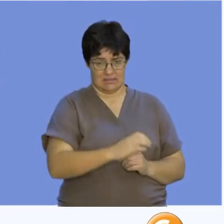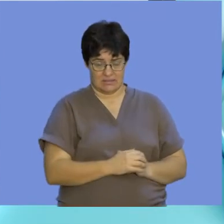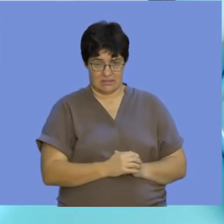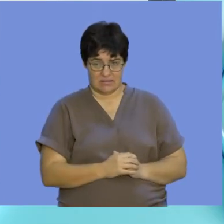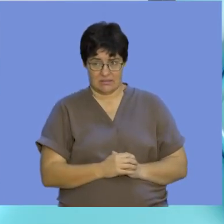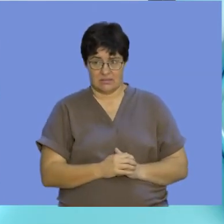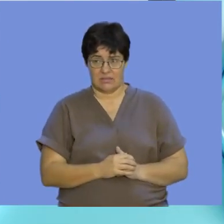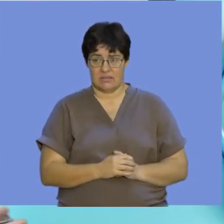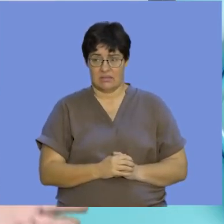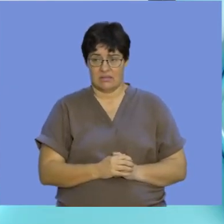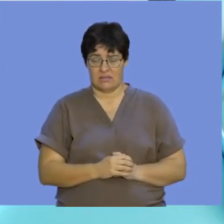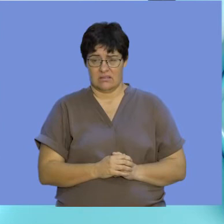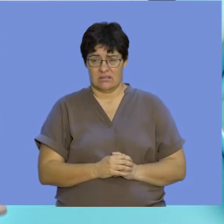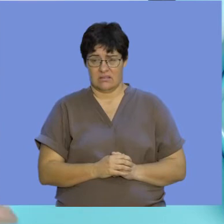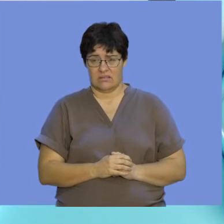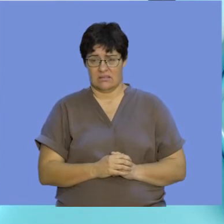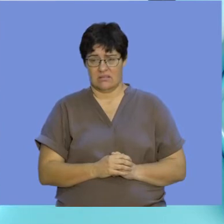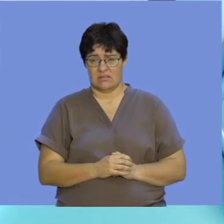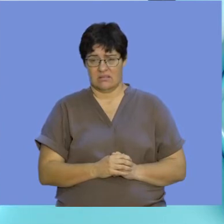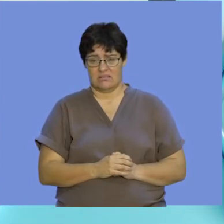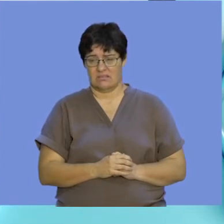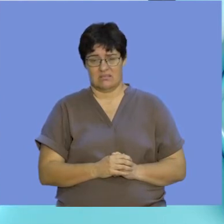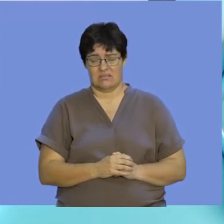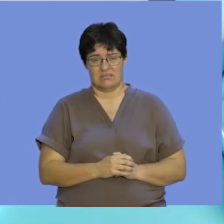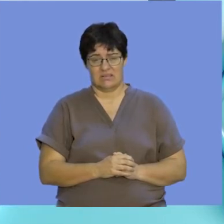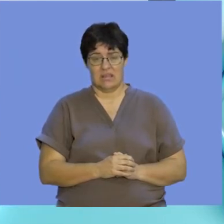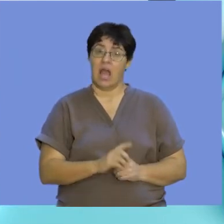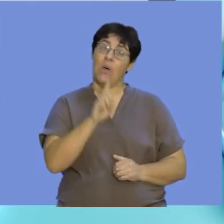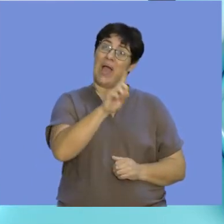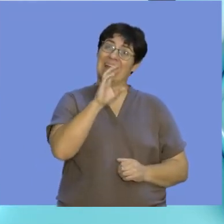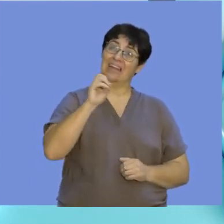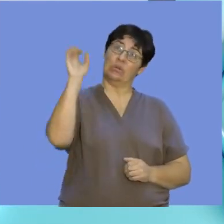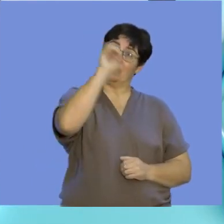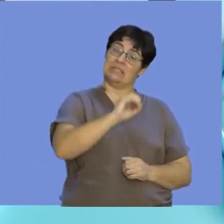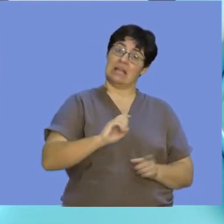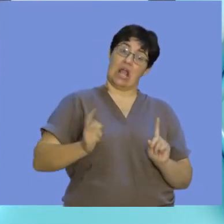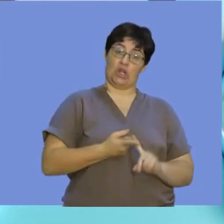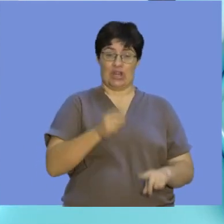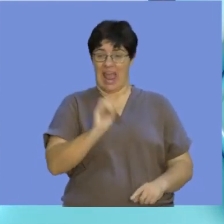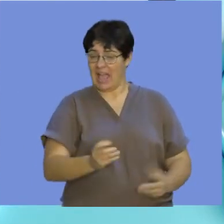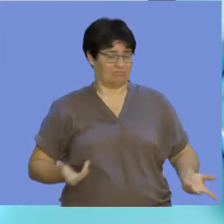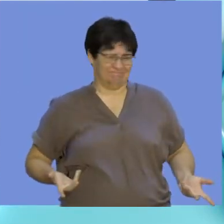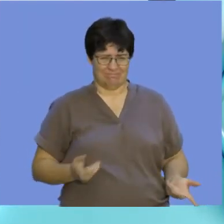Okay, we're not going to, no collision is 100% inelastic. So I'm going to